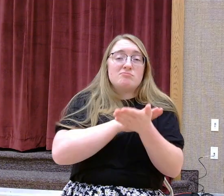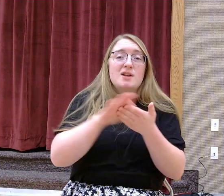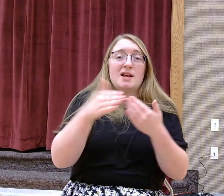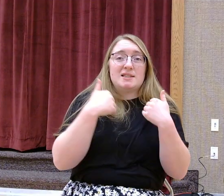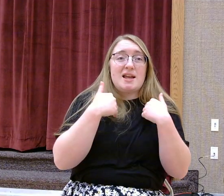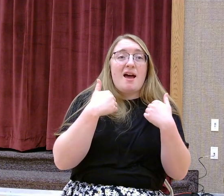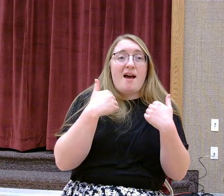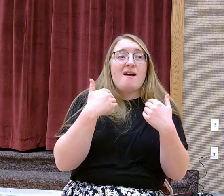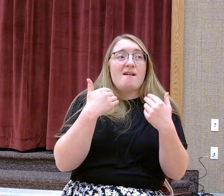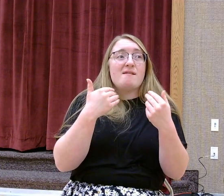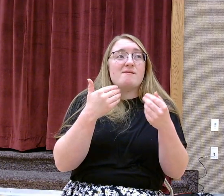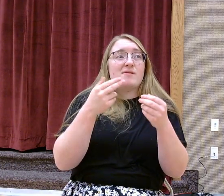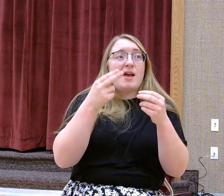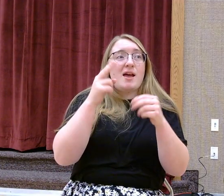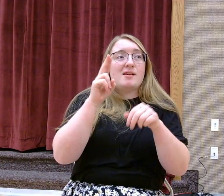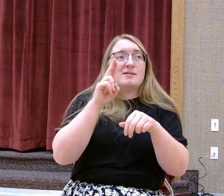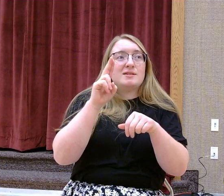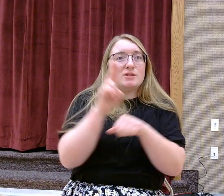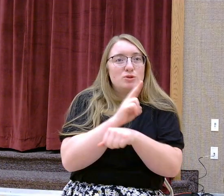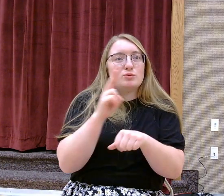And you can buy them in town, you know where to look.